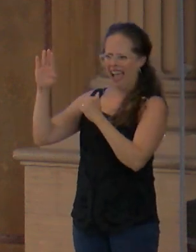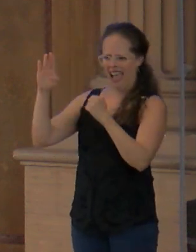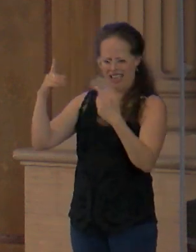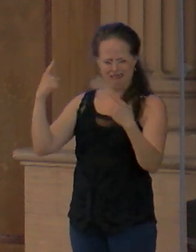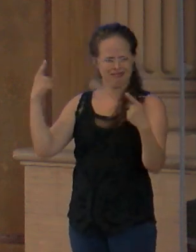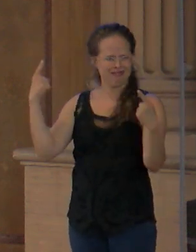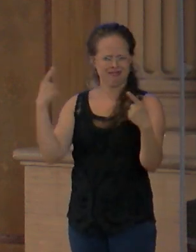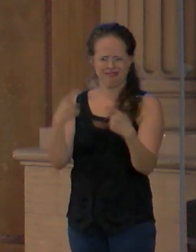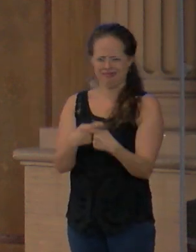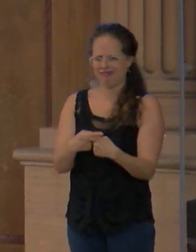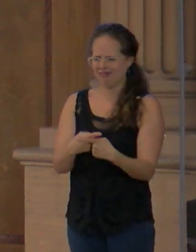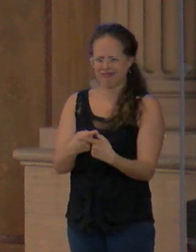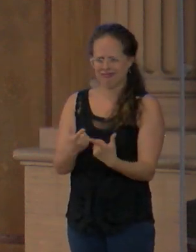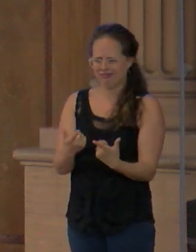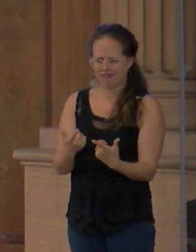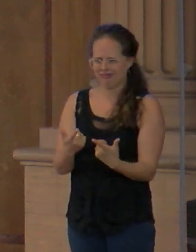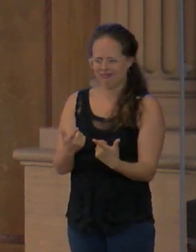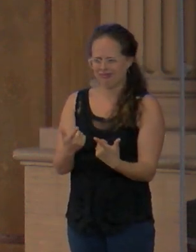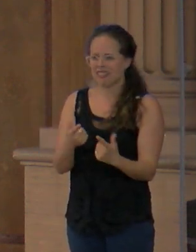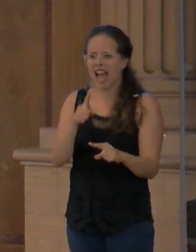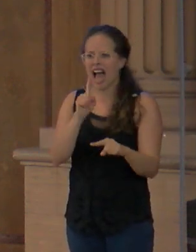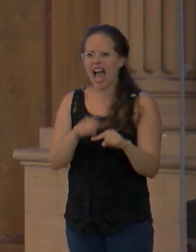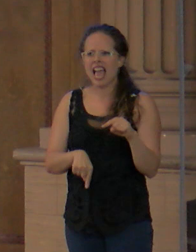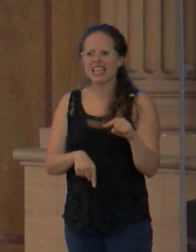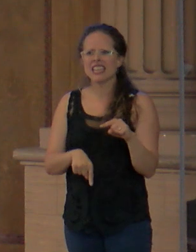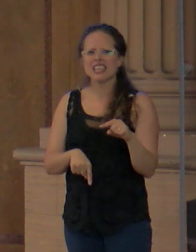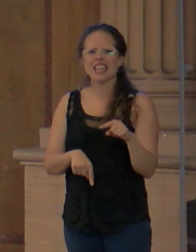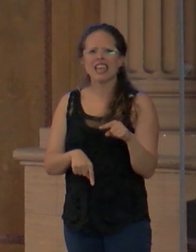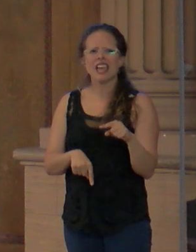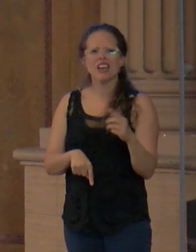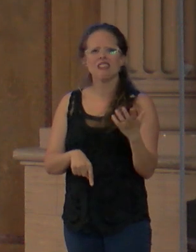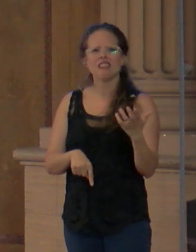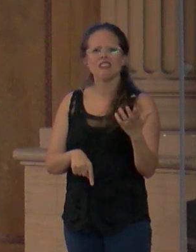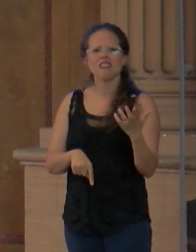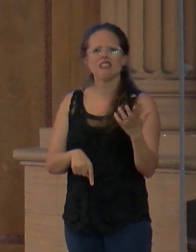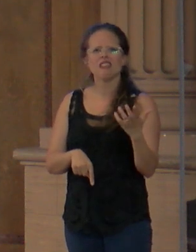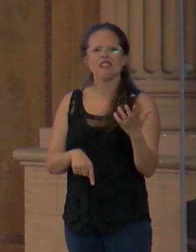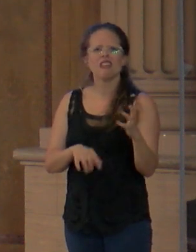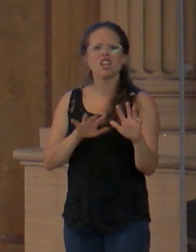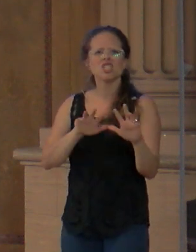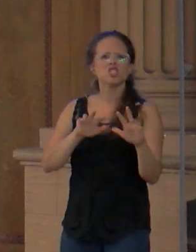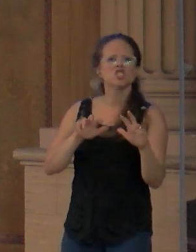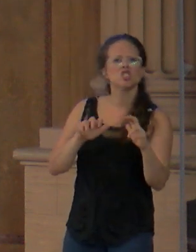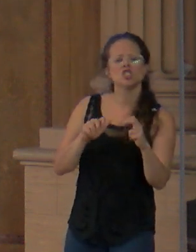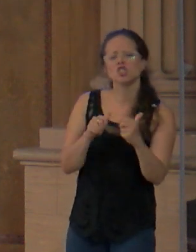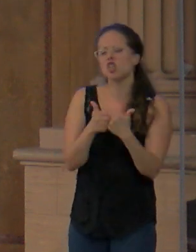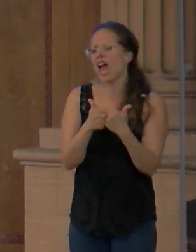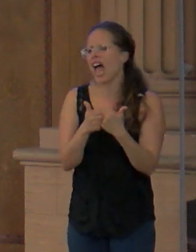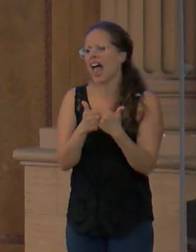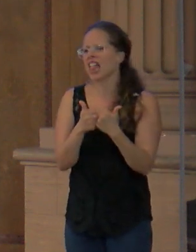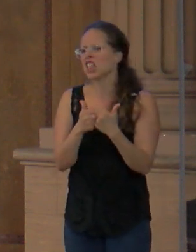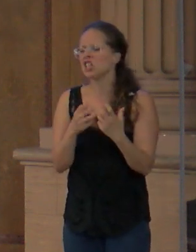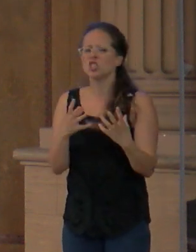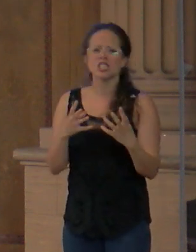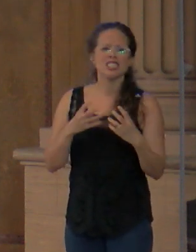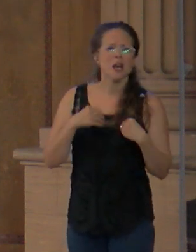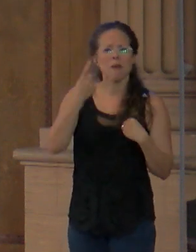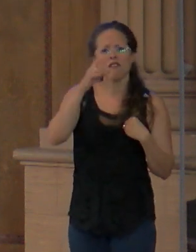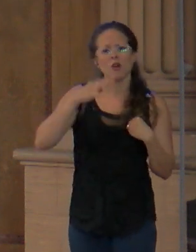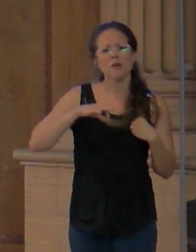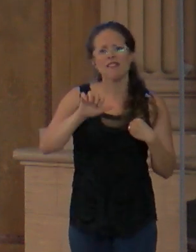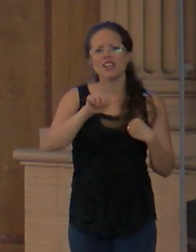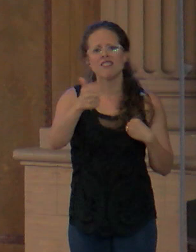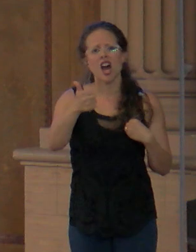There's no such thing as someone who's not accepting some degree of difficulty in his or her life for the good of